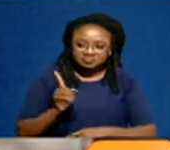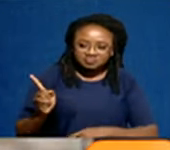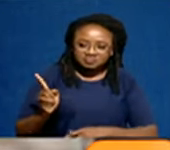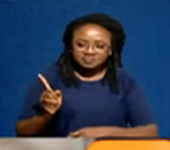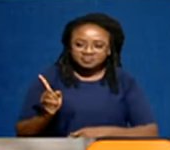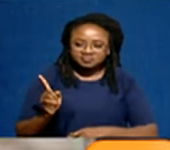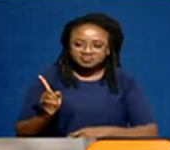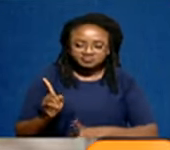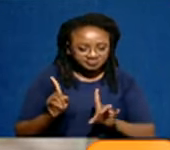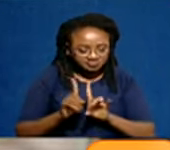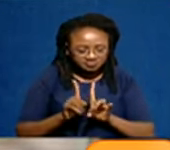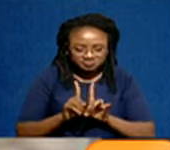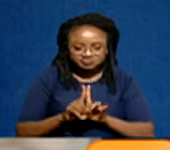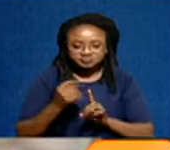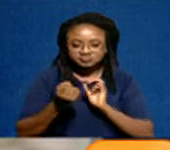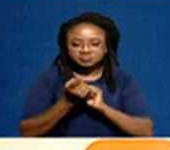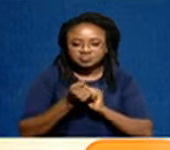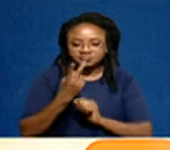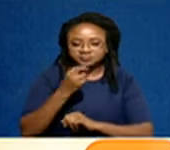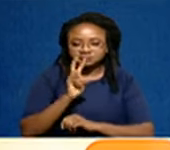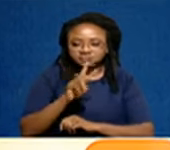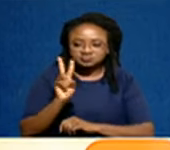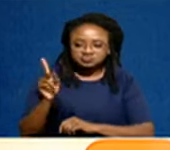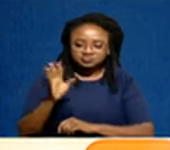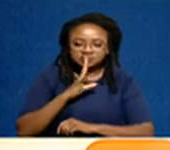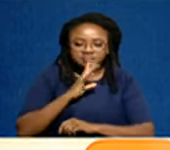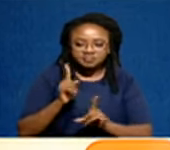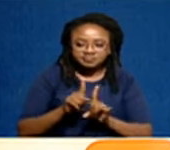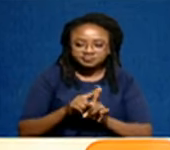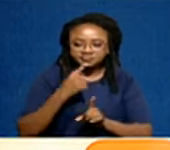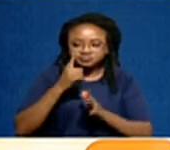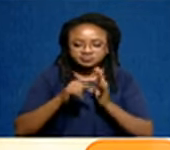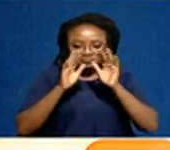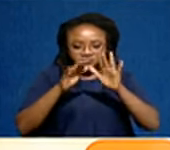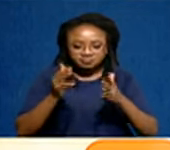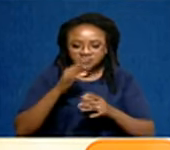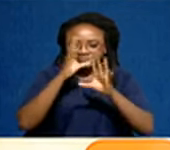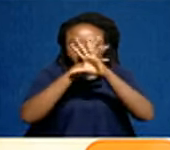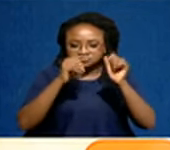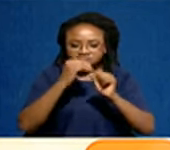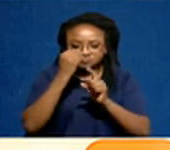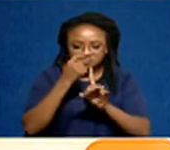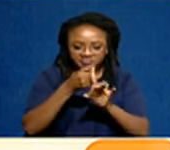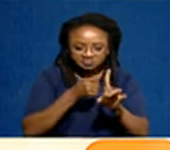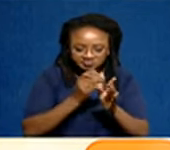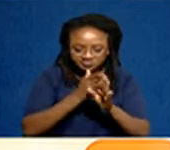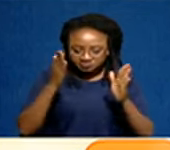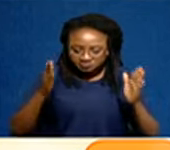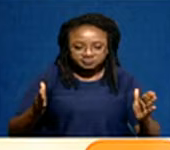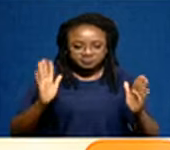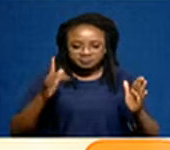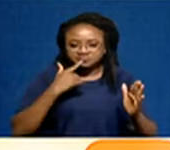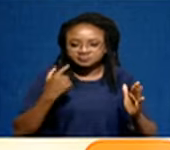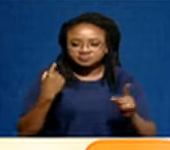Salah Yakub's similar remarks in November 2022, calling for the scrapping of presidential term limit, setting an age limit